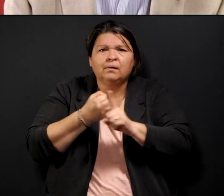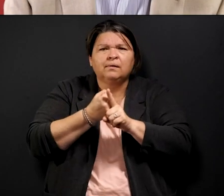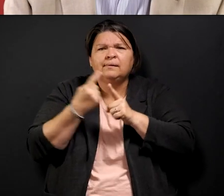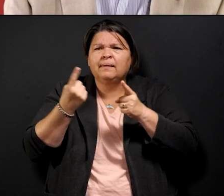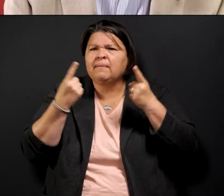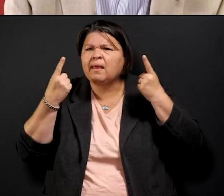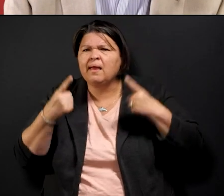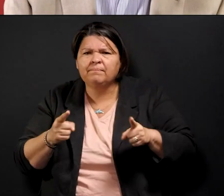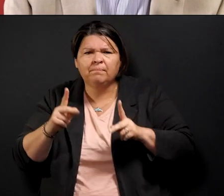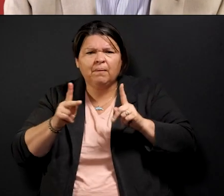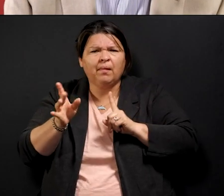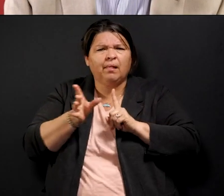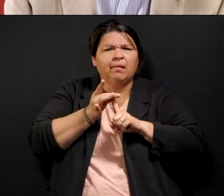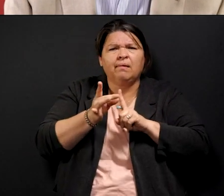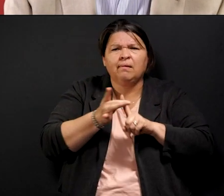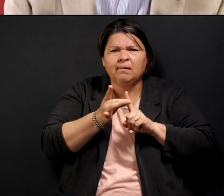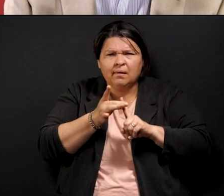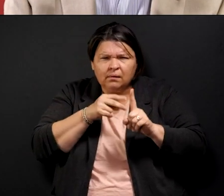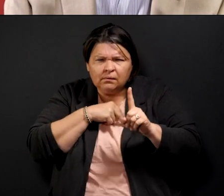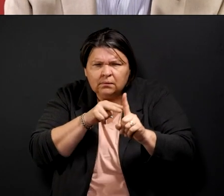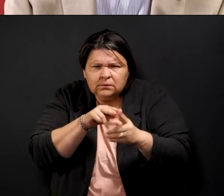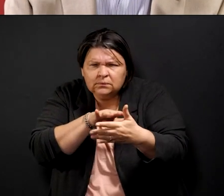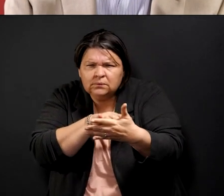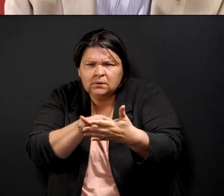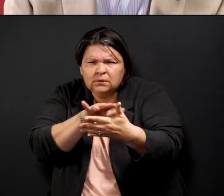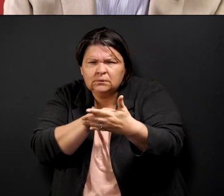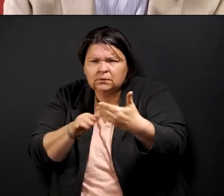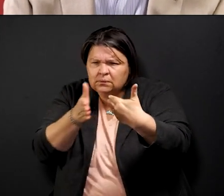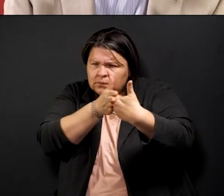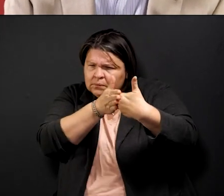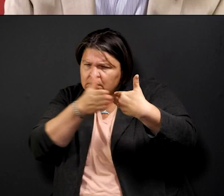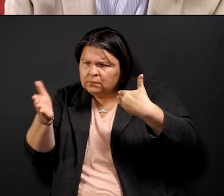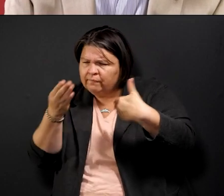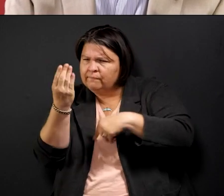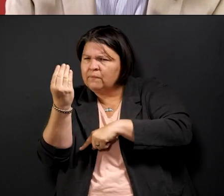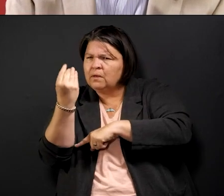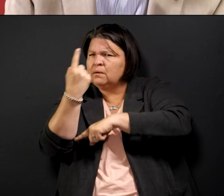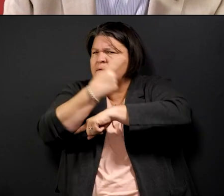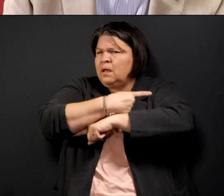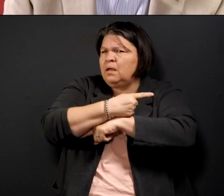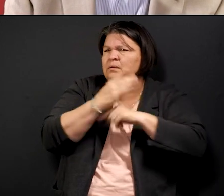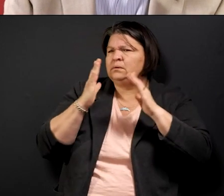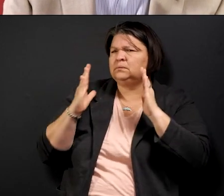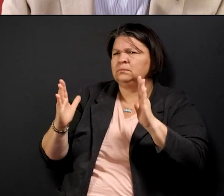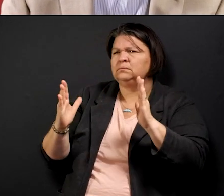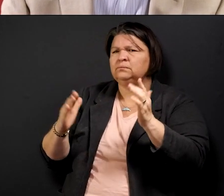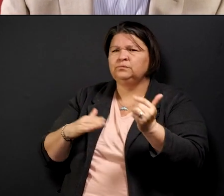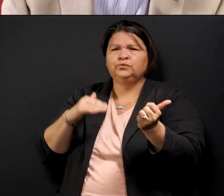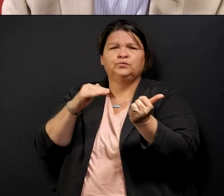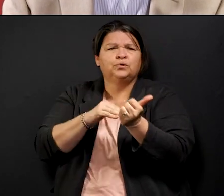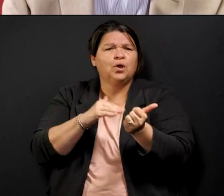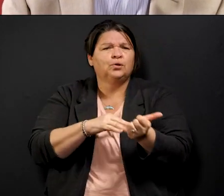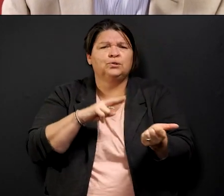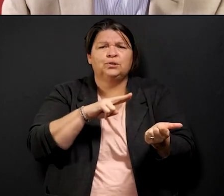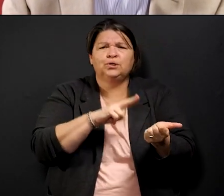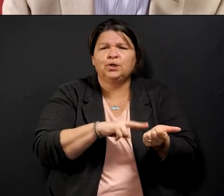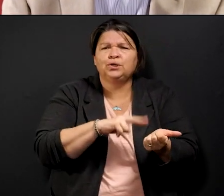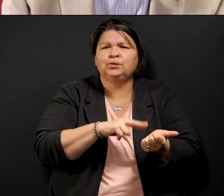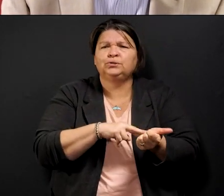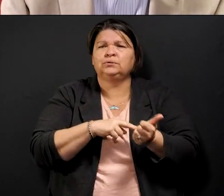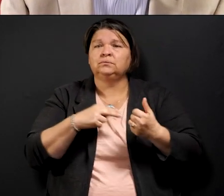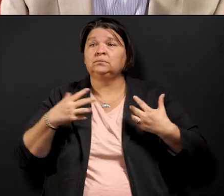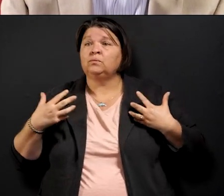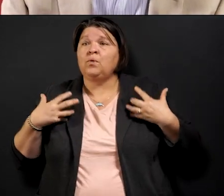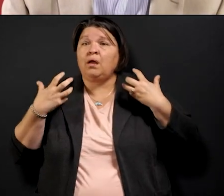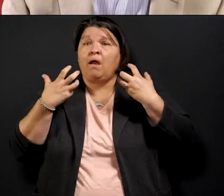We also need a treatment in place. Our physicians working every day and our nurses, our respiratory therapists, they need some